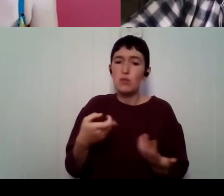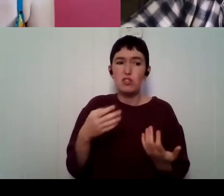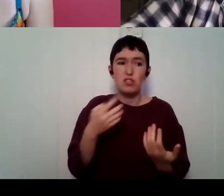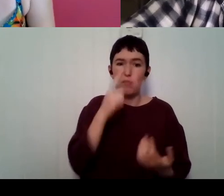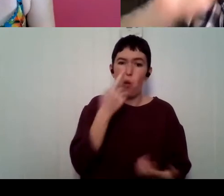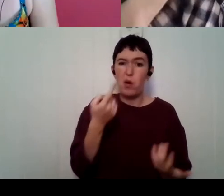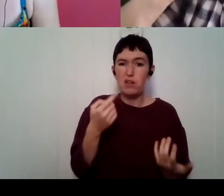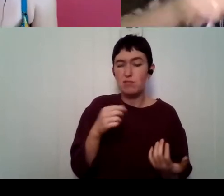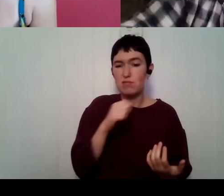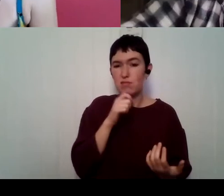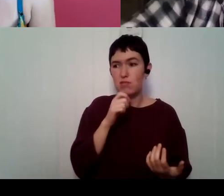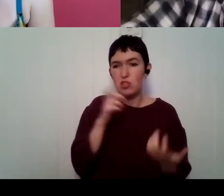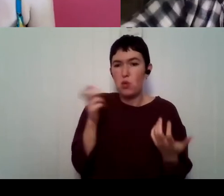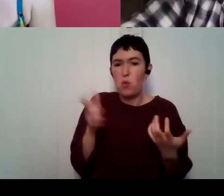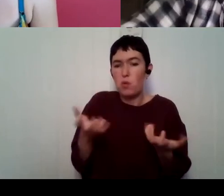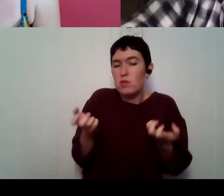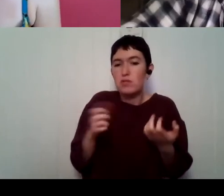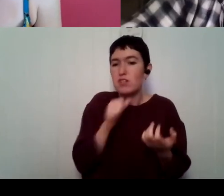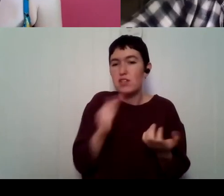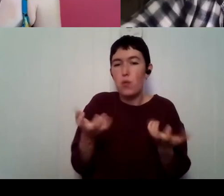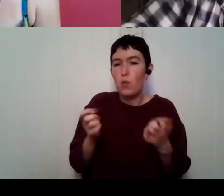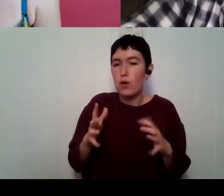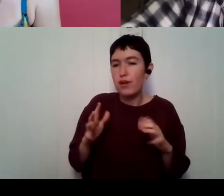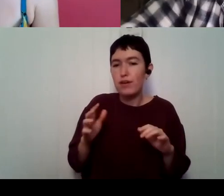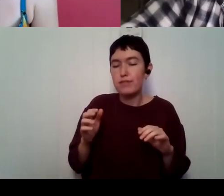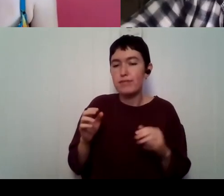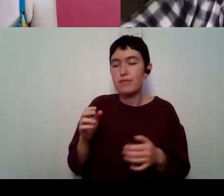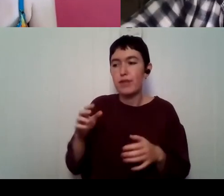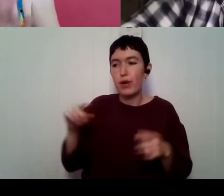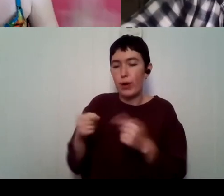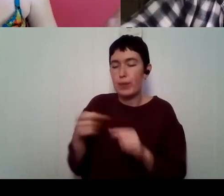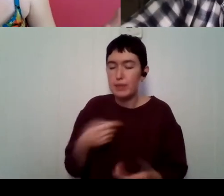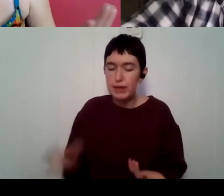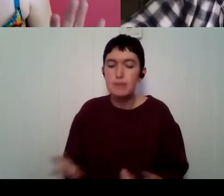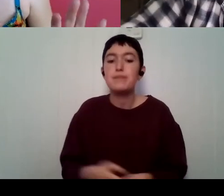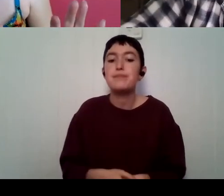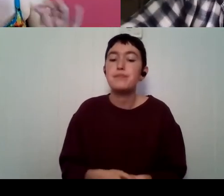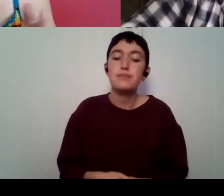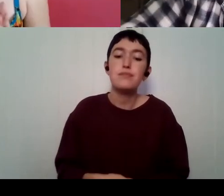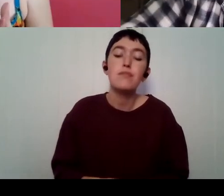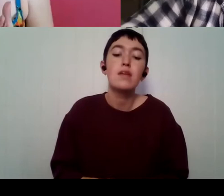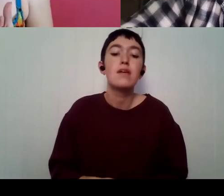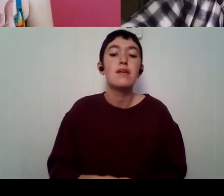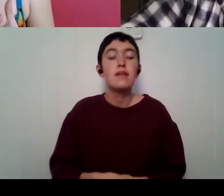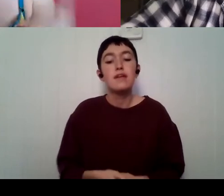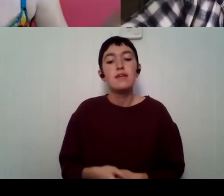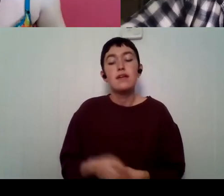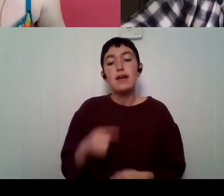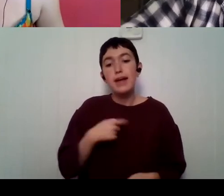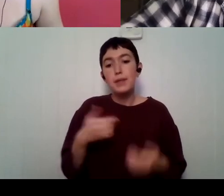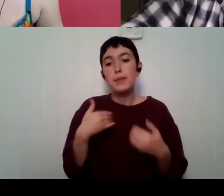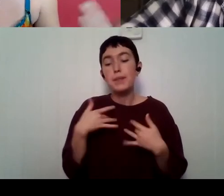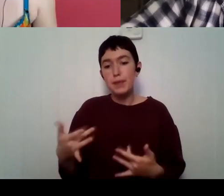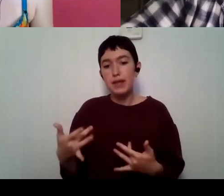and she's just like, that's all you got. But I generally keep a distance, especially if they are free